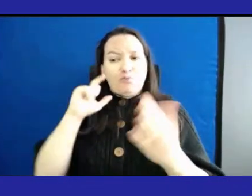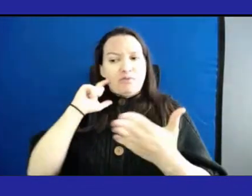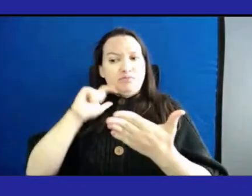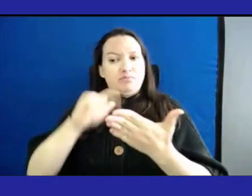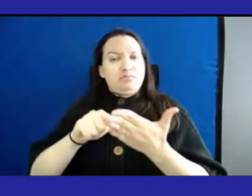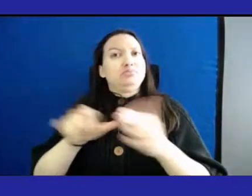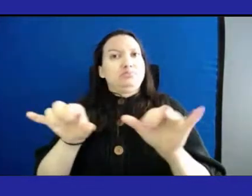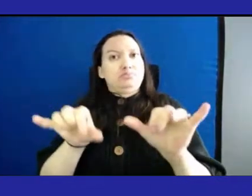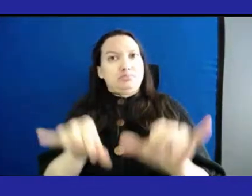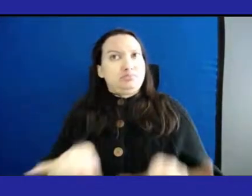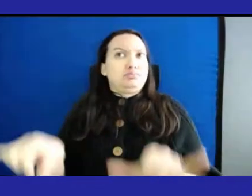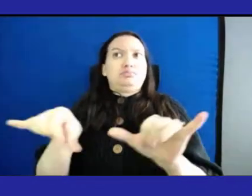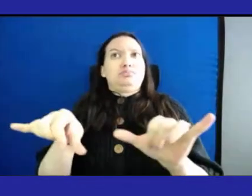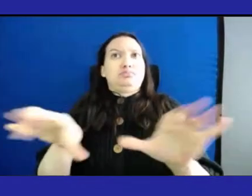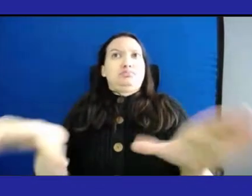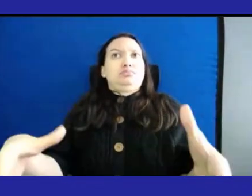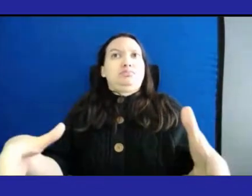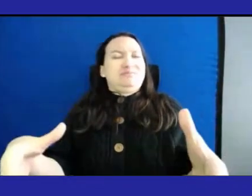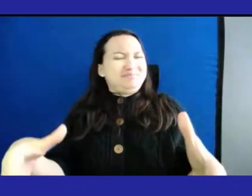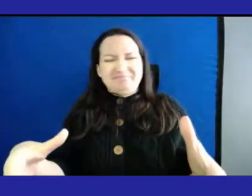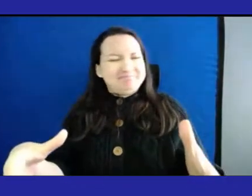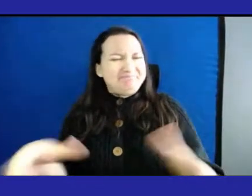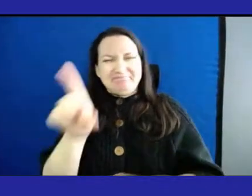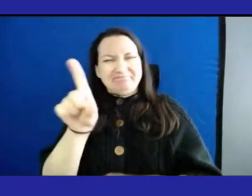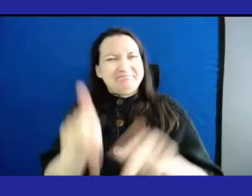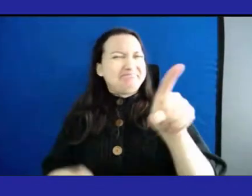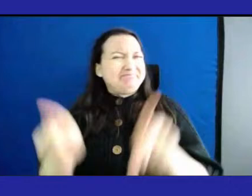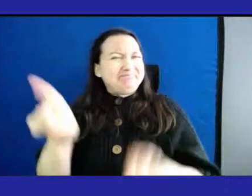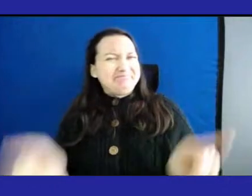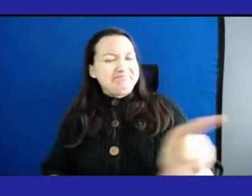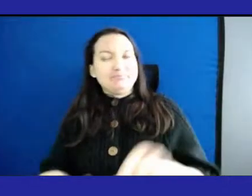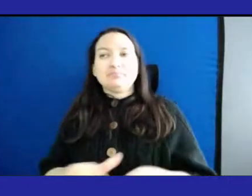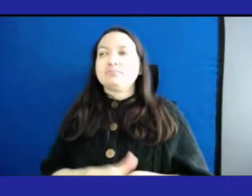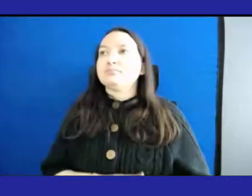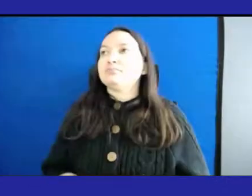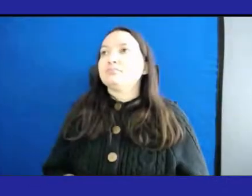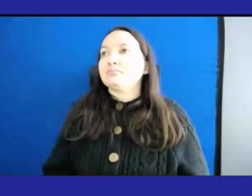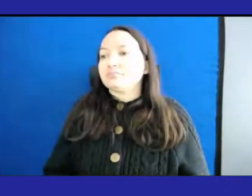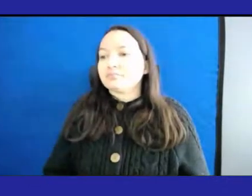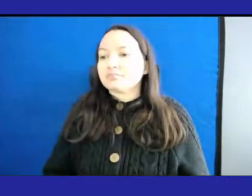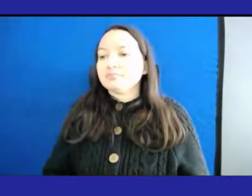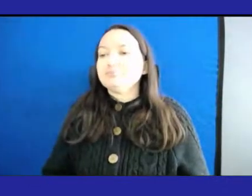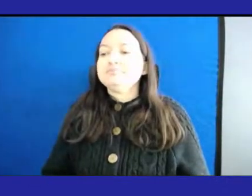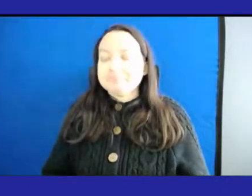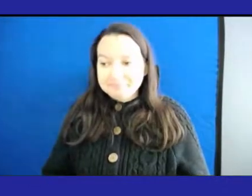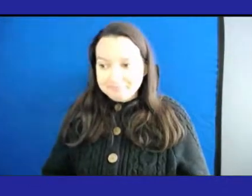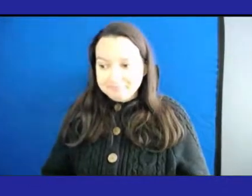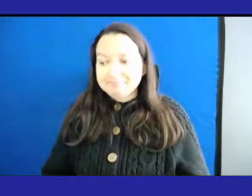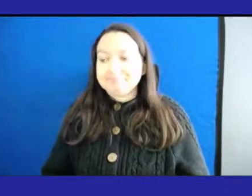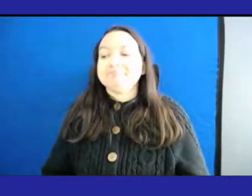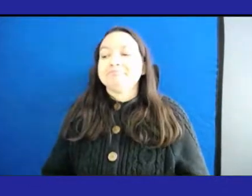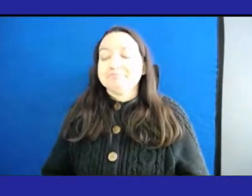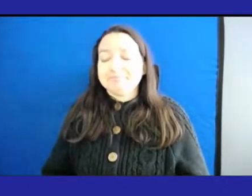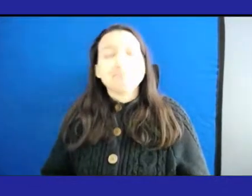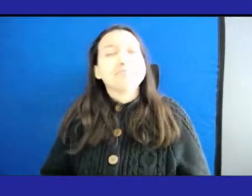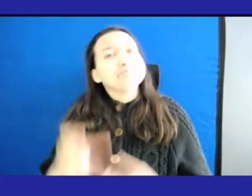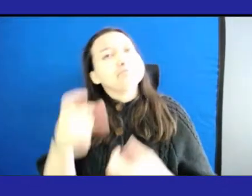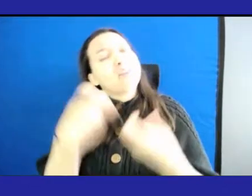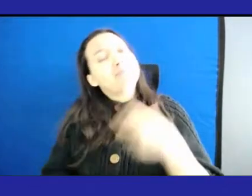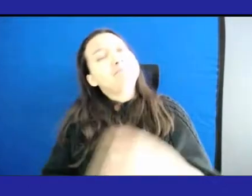or document differences in care? Yeah, that's tough.